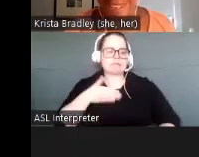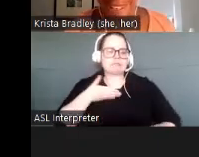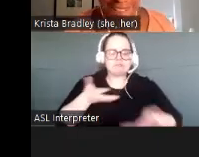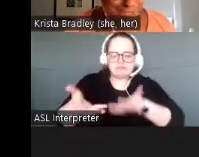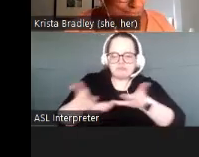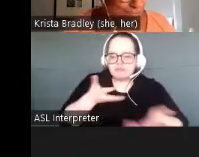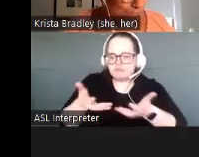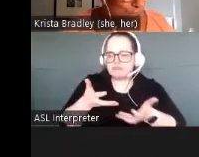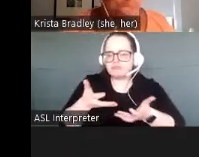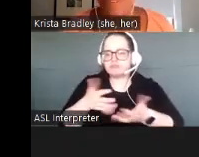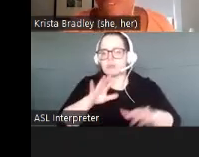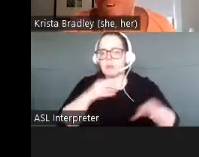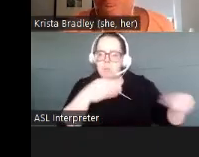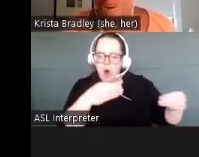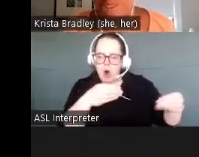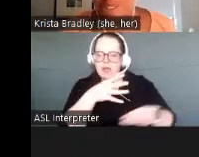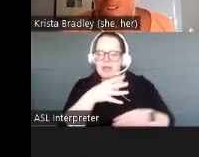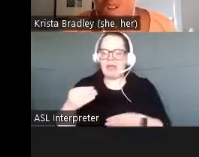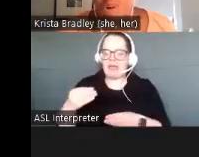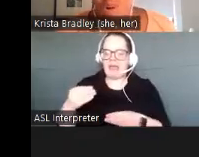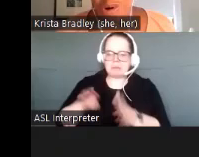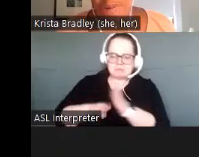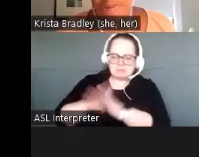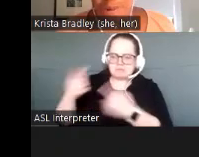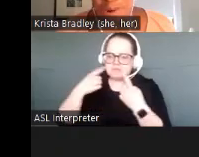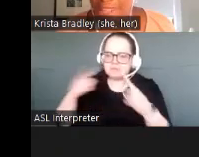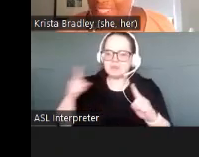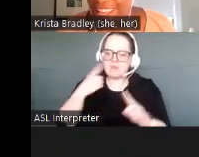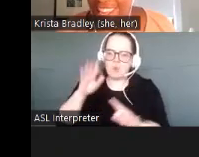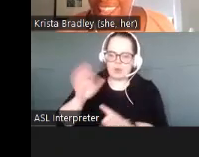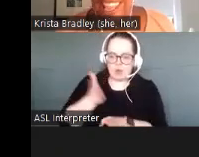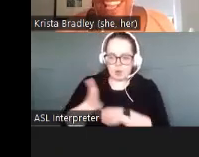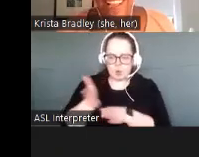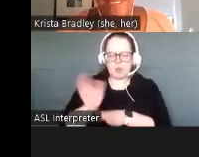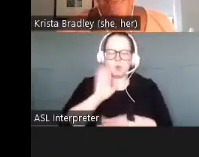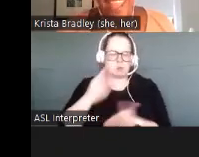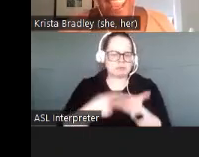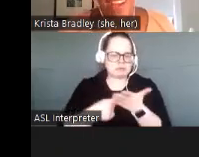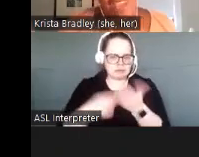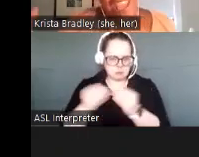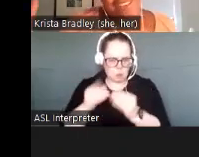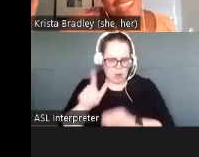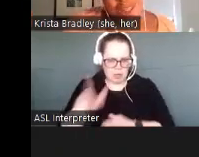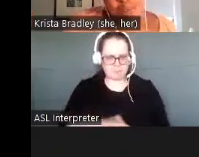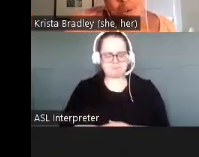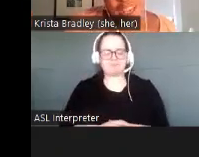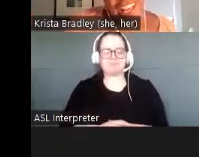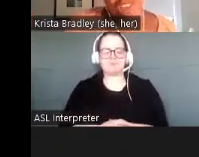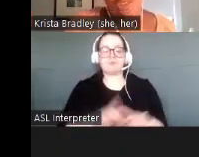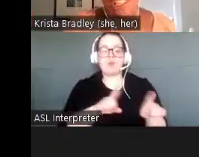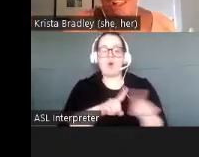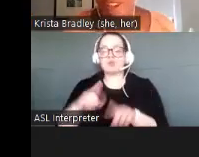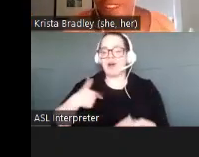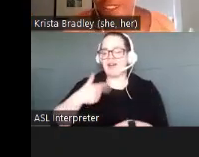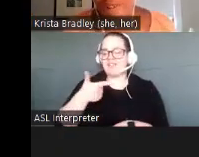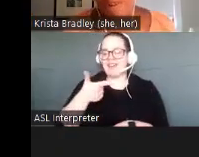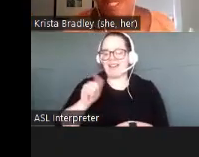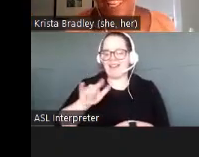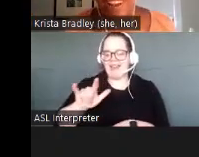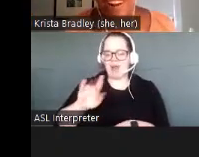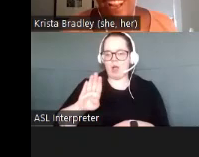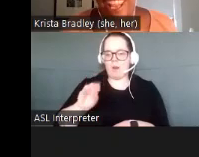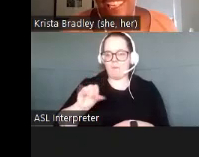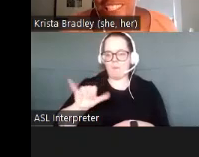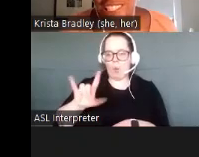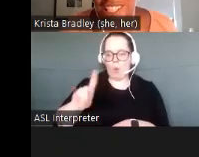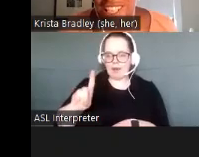successful portion of their careers, and they'll talk more and more about that. And we have Gail Boyd and Trish Galfano